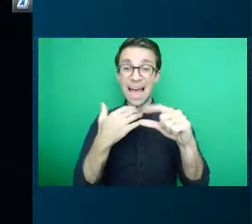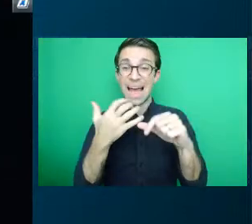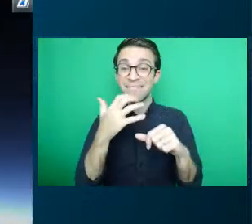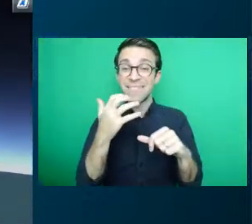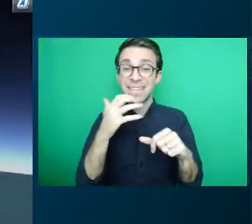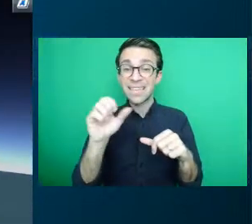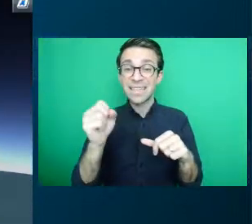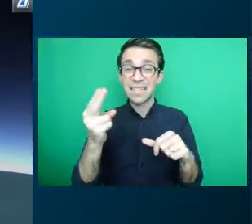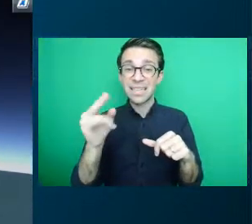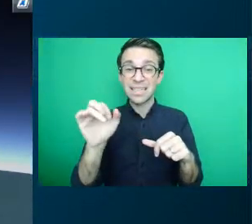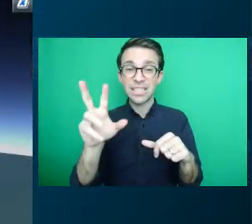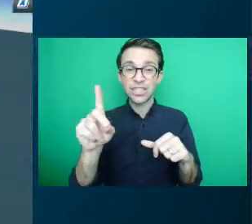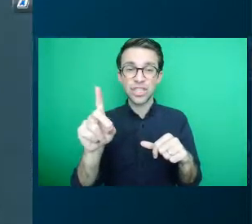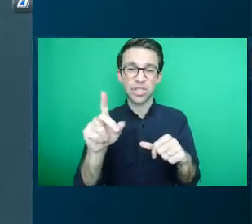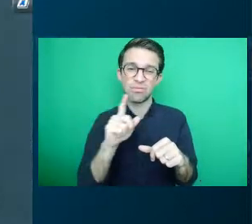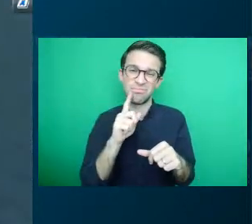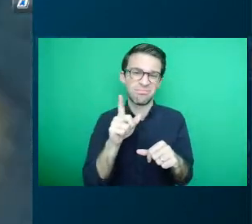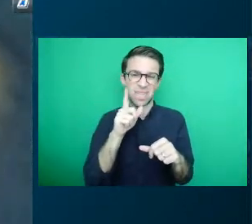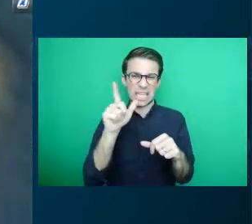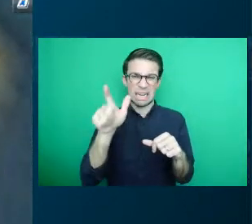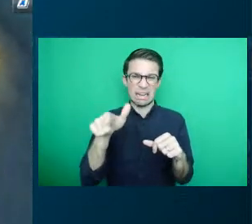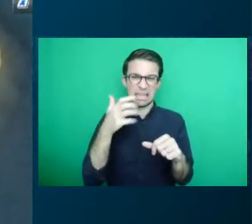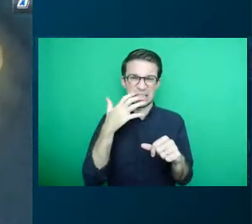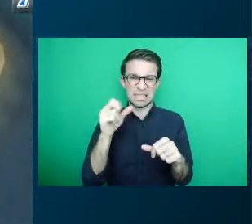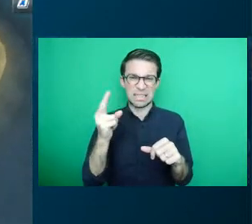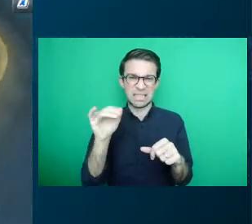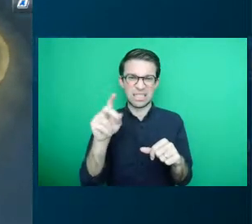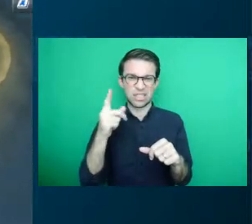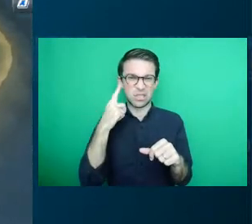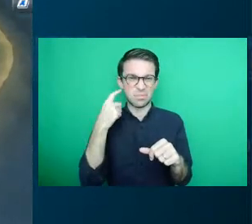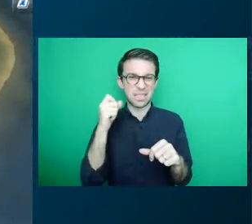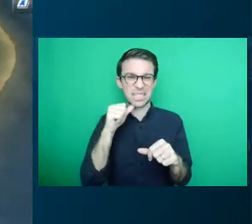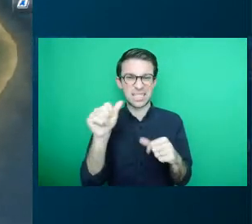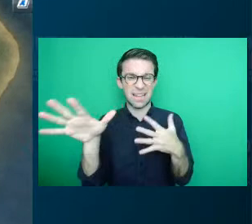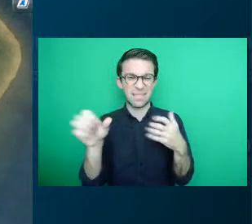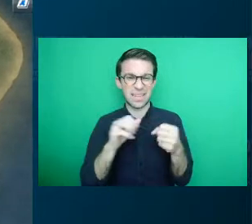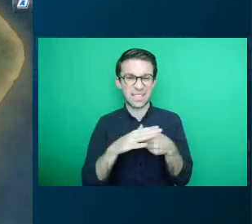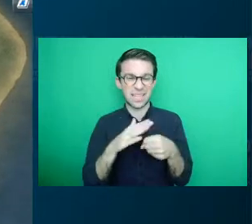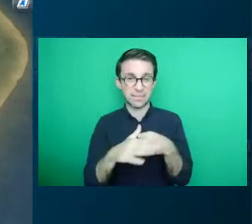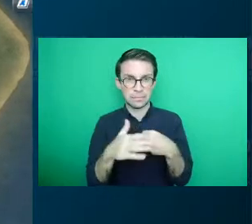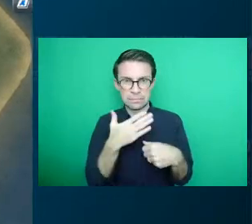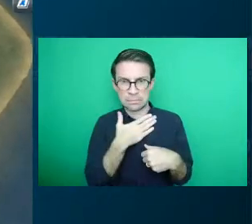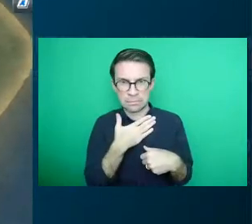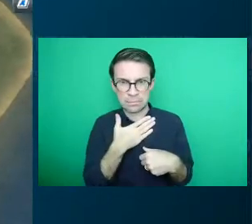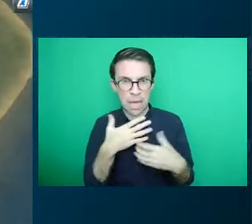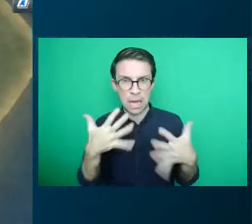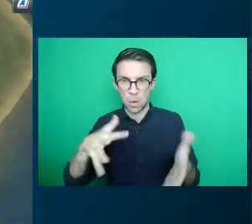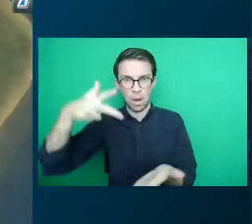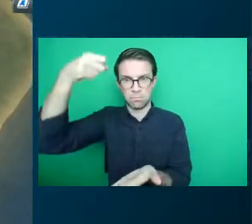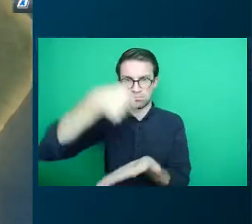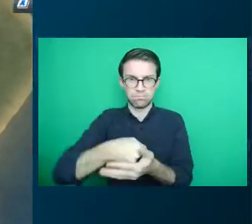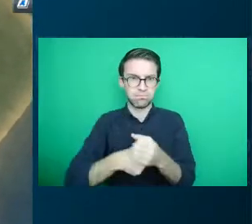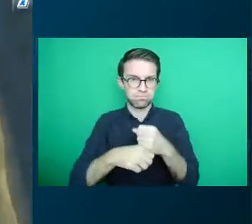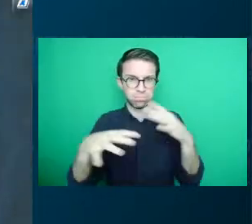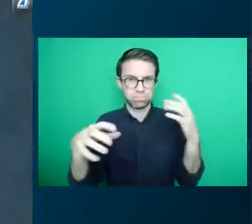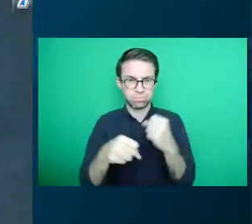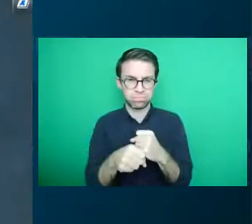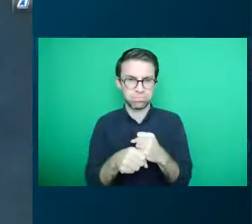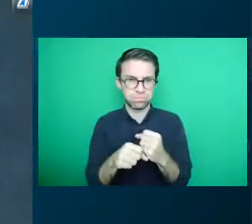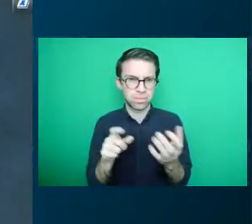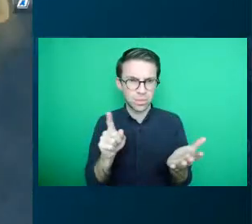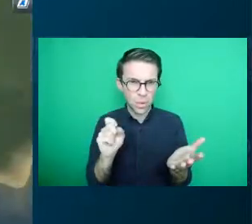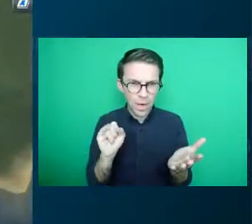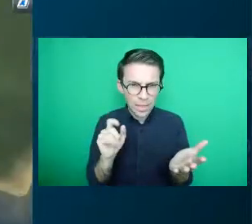really get going fast enough to need the heat shield. And that's probably going to explode down there at some point. I don't even know where it is